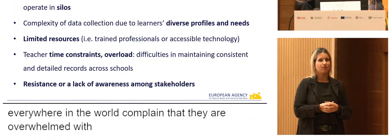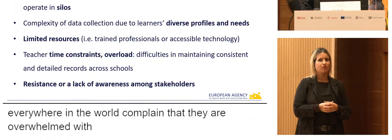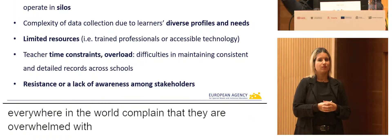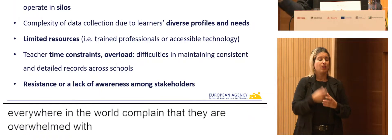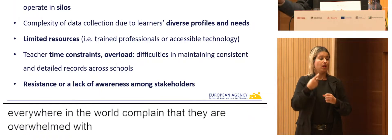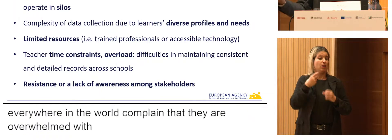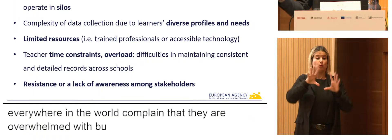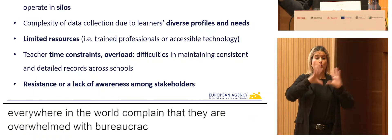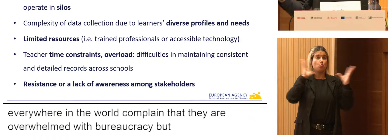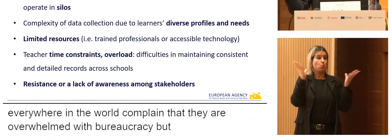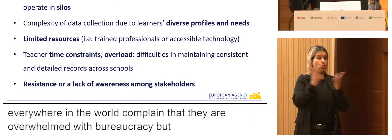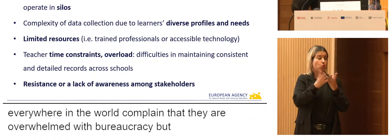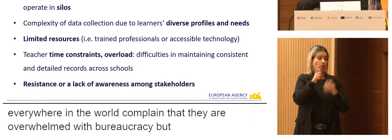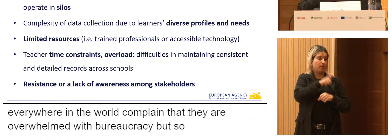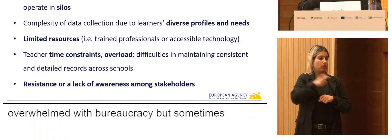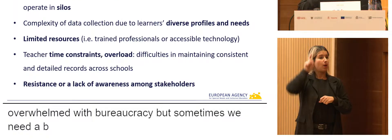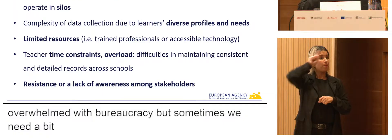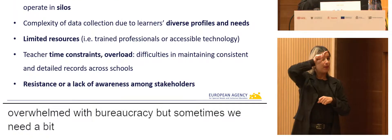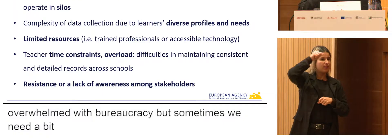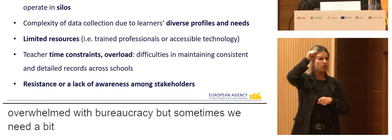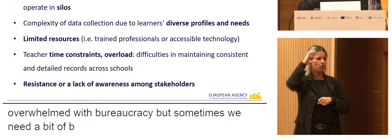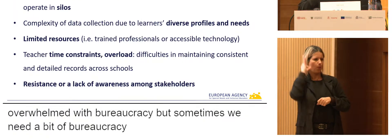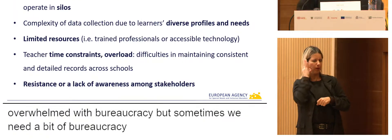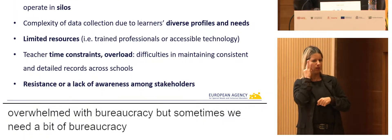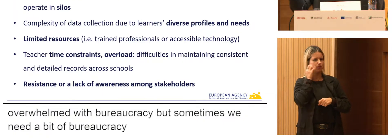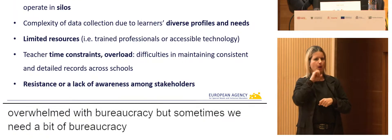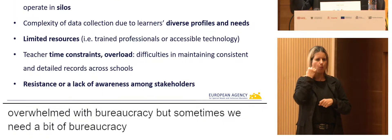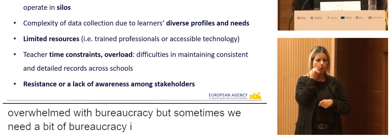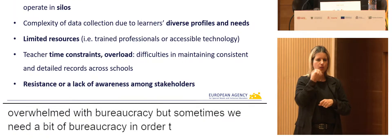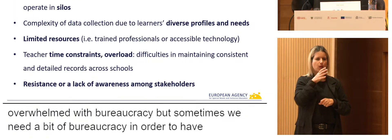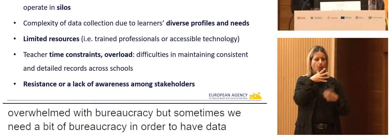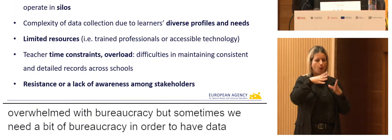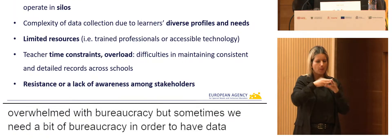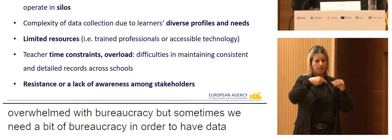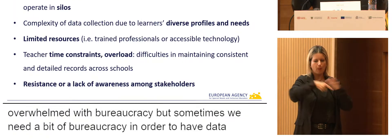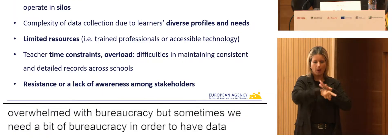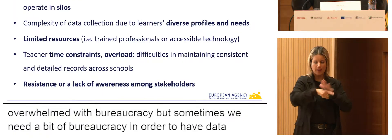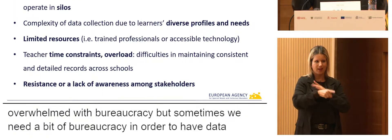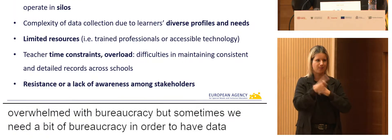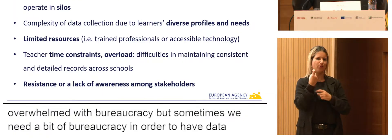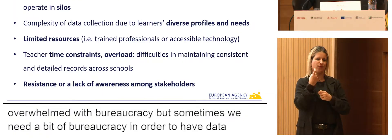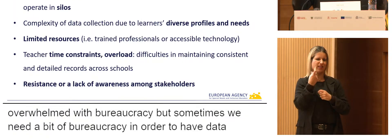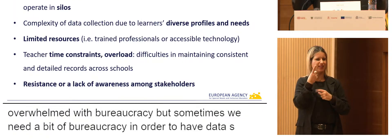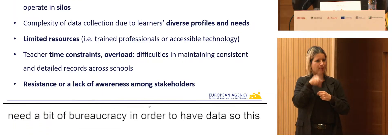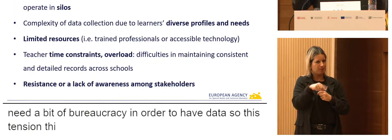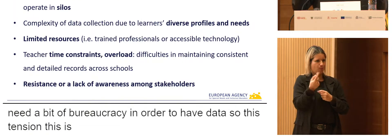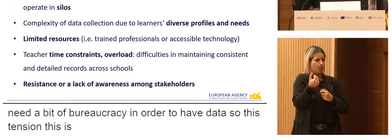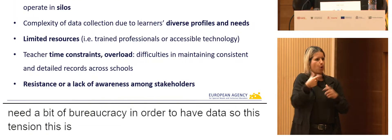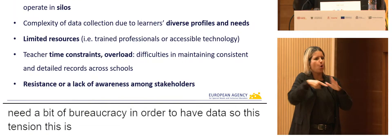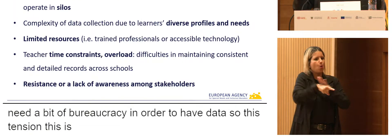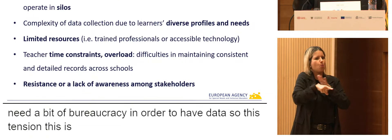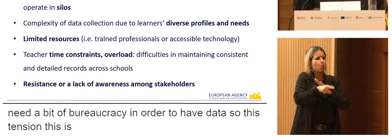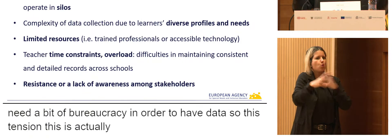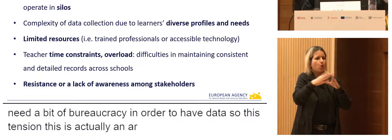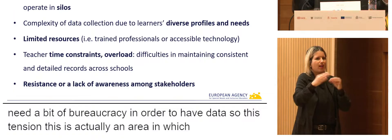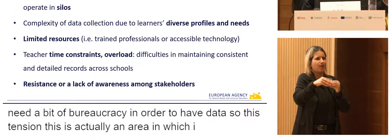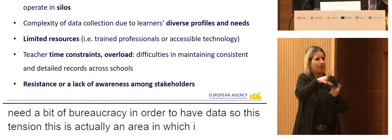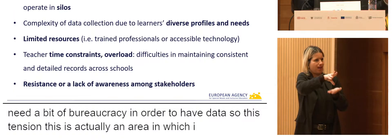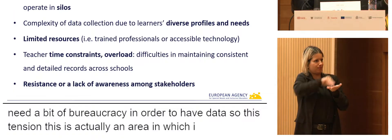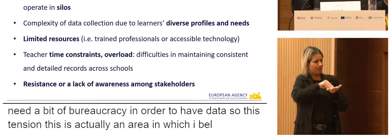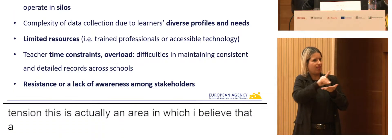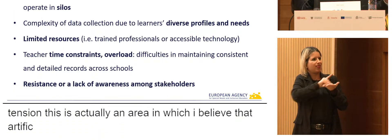but sometimes we need a bit of bureaucracy in order to have data. So this tension, this is actually an area in which I believe that